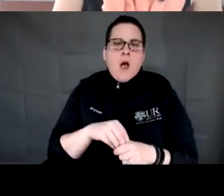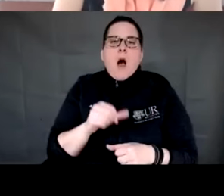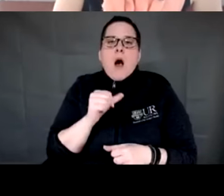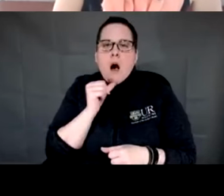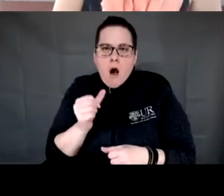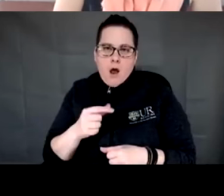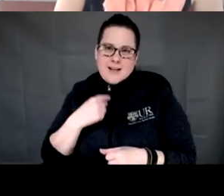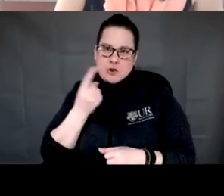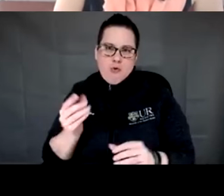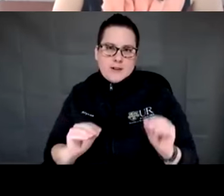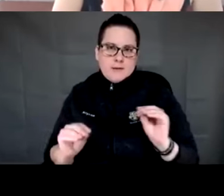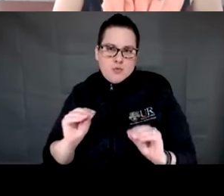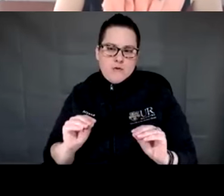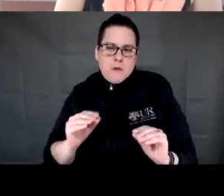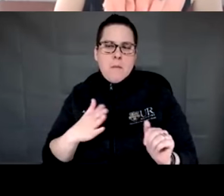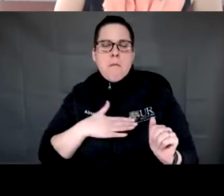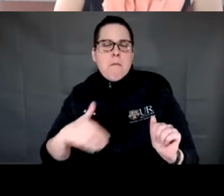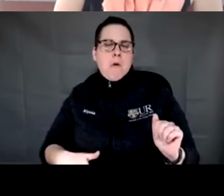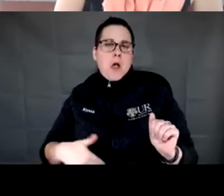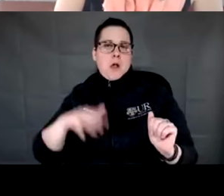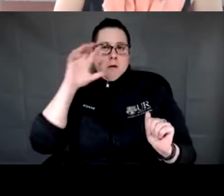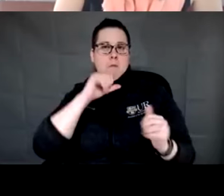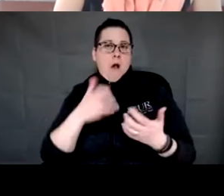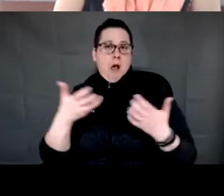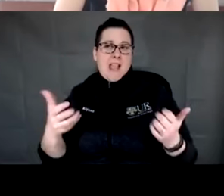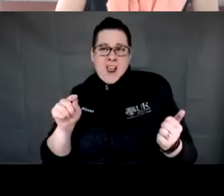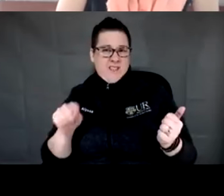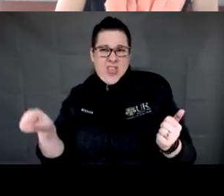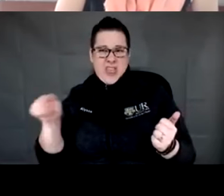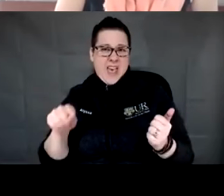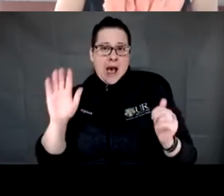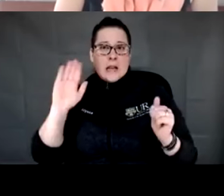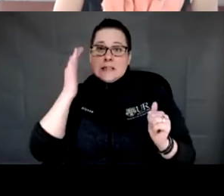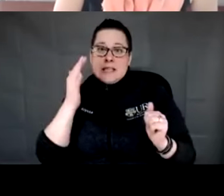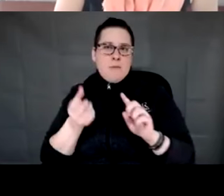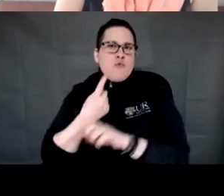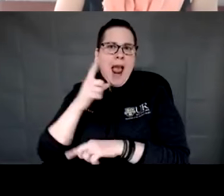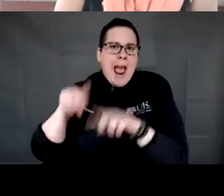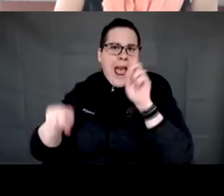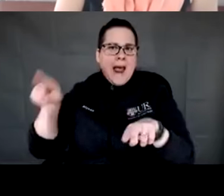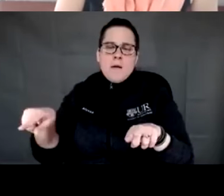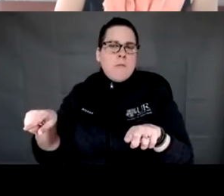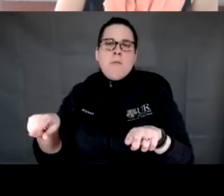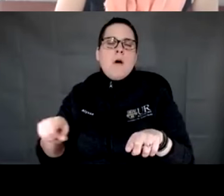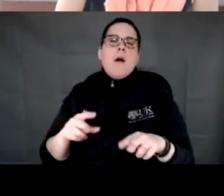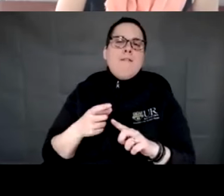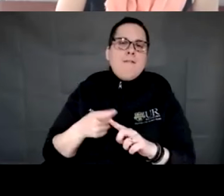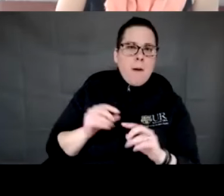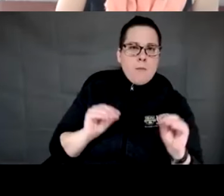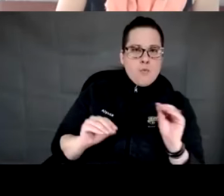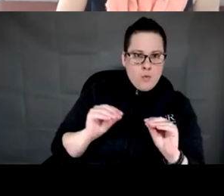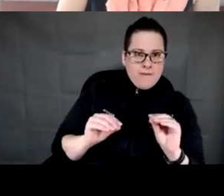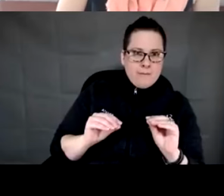movements. And so my hunch is that a lot of that apparent stochasticity is driven by movements that